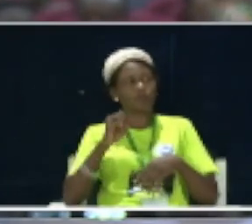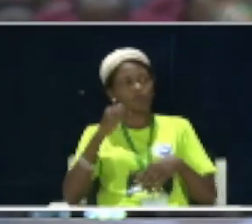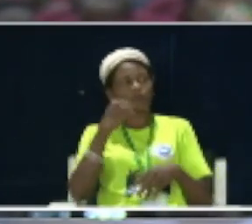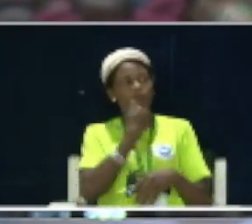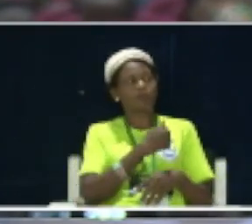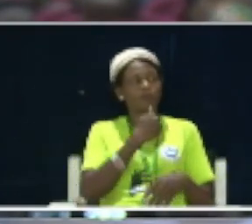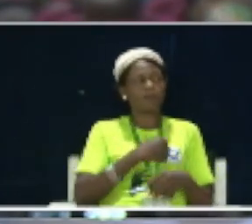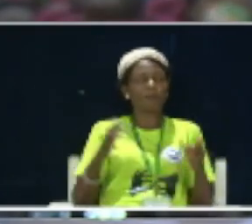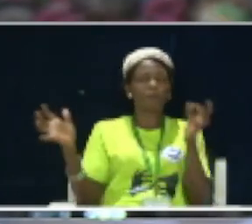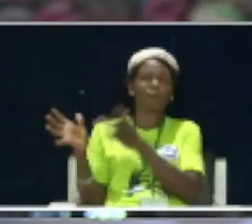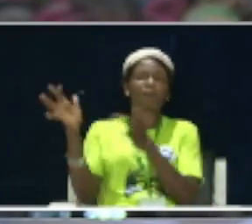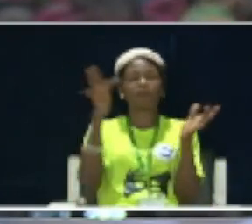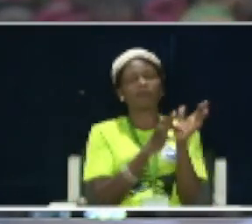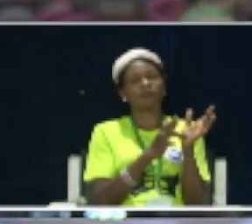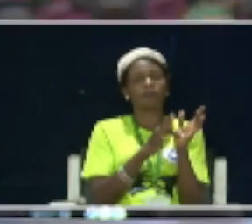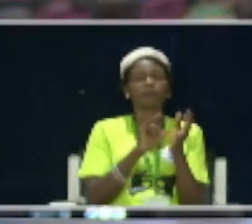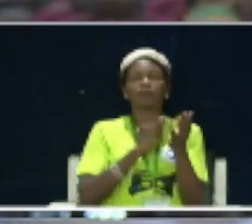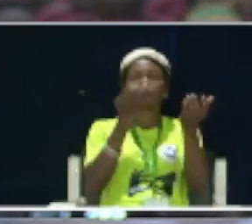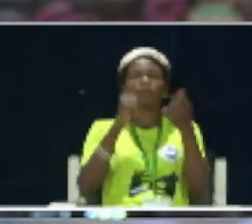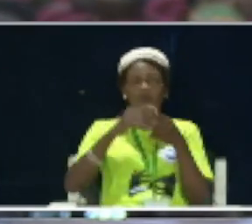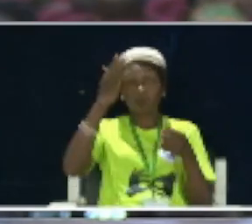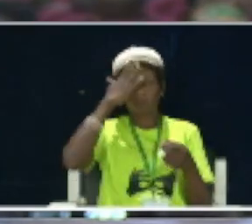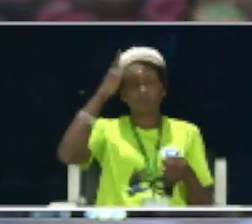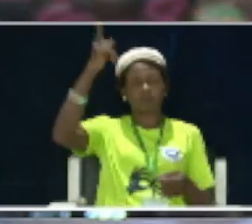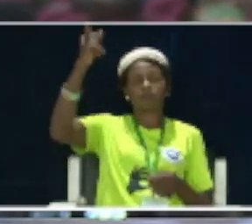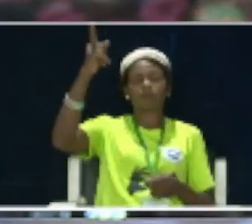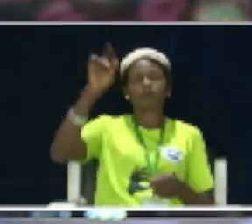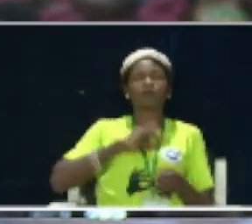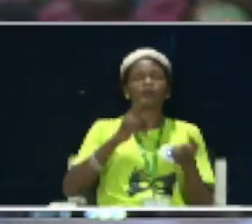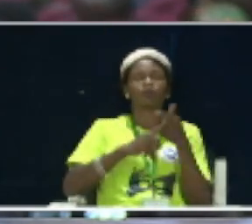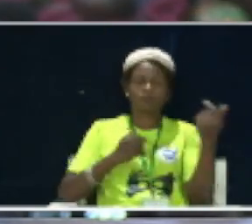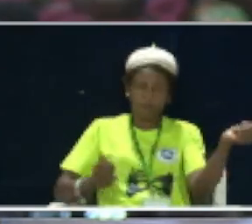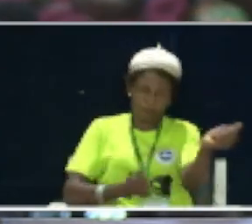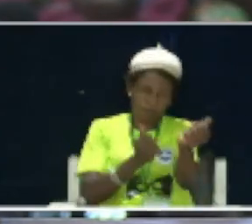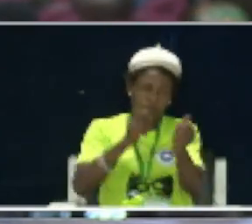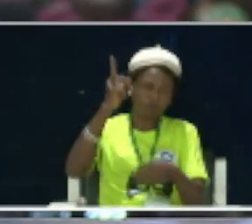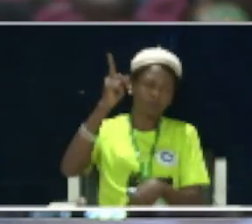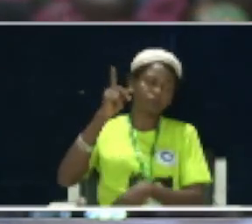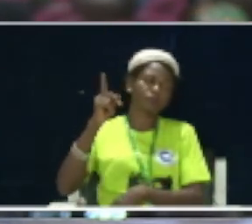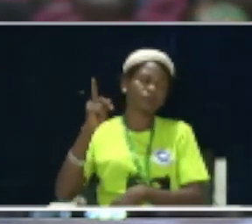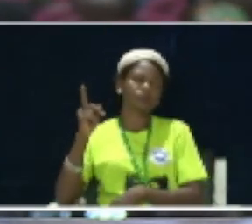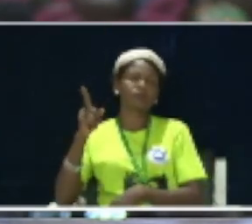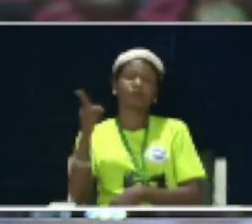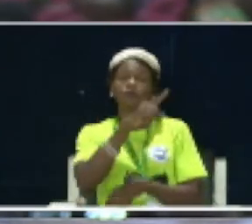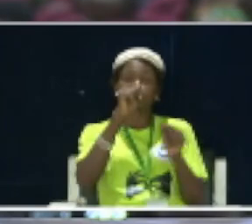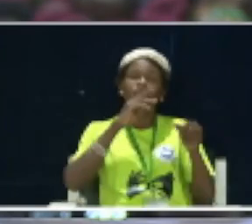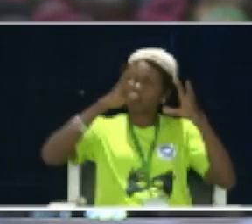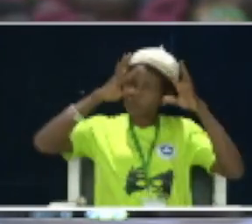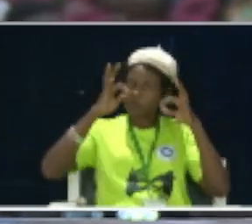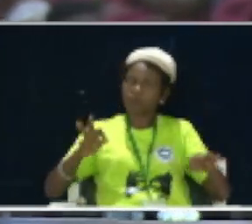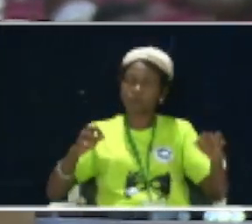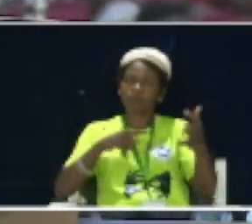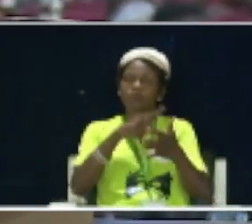said, Jesus, I want to know you. I want to follow you. You can be intentional